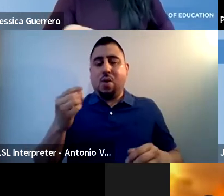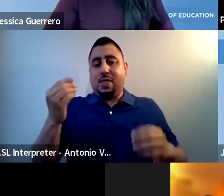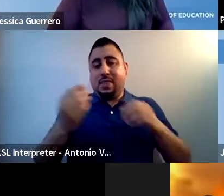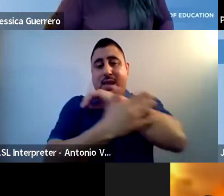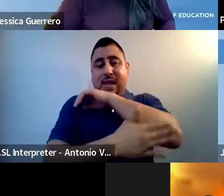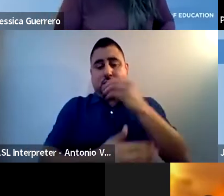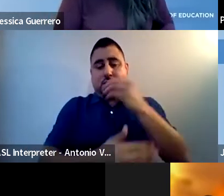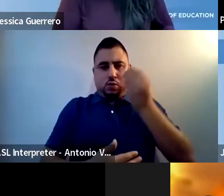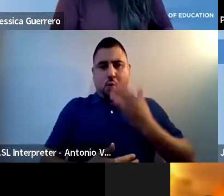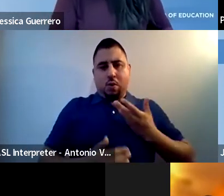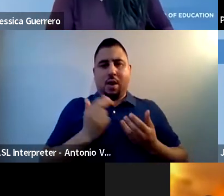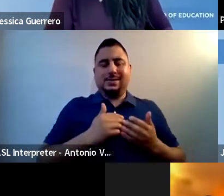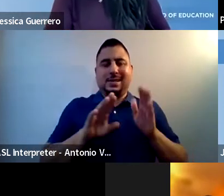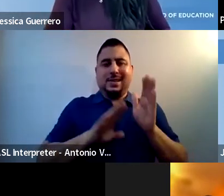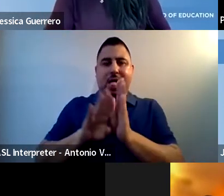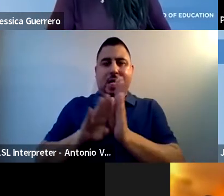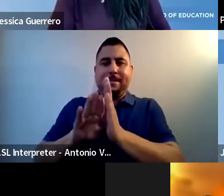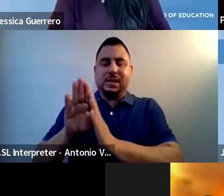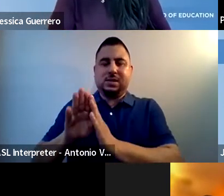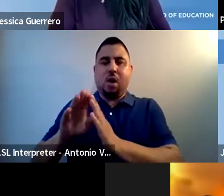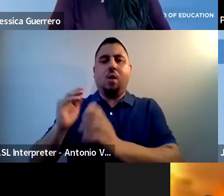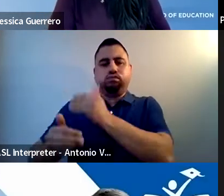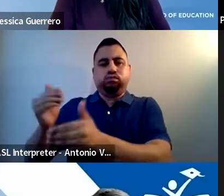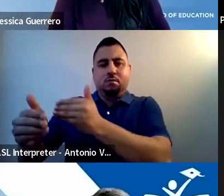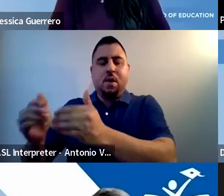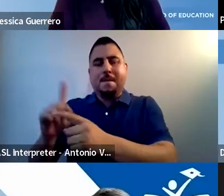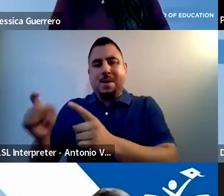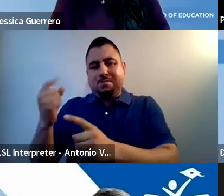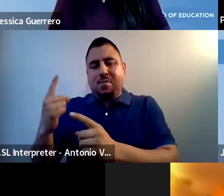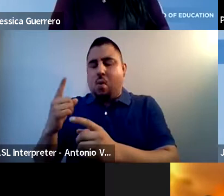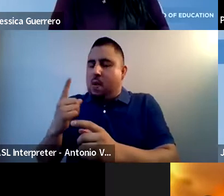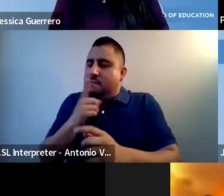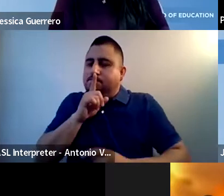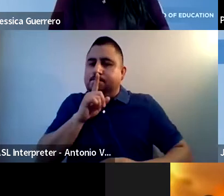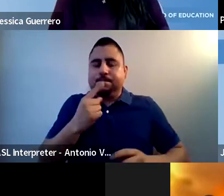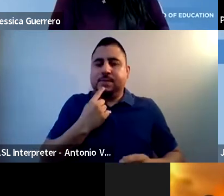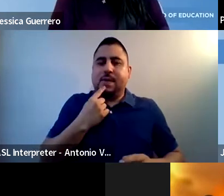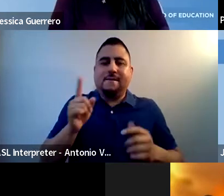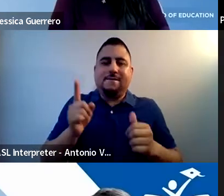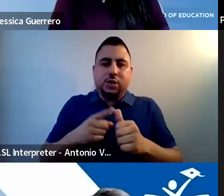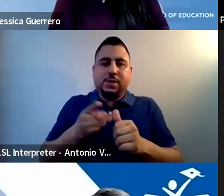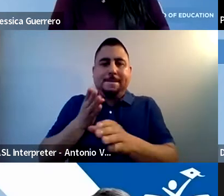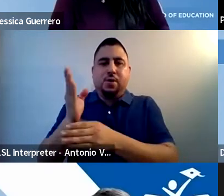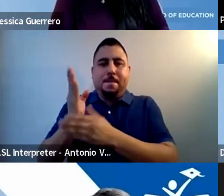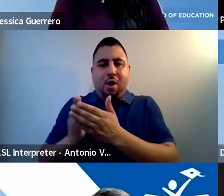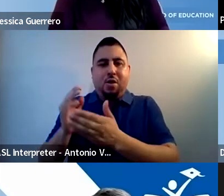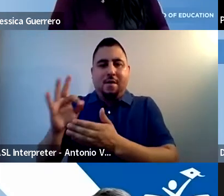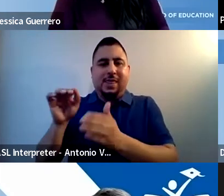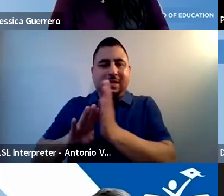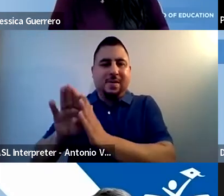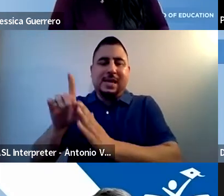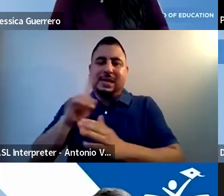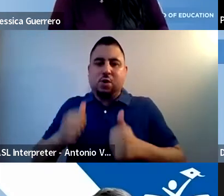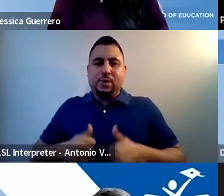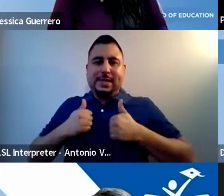that these developments are coming in phases, but what people are not saying is that the first and major part of these developments are the